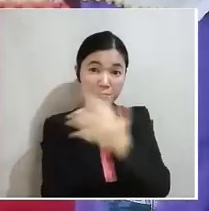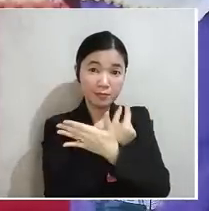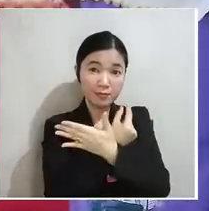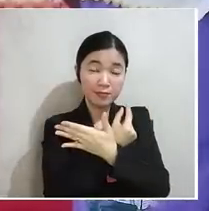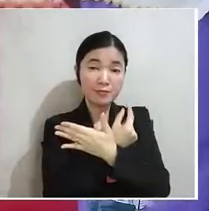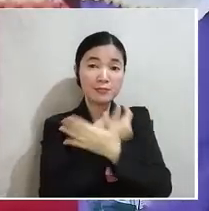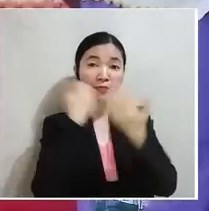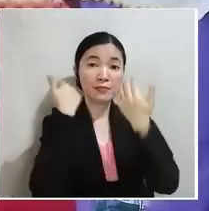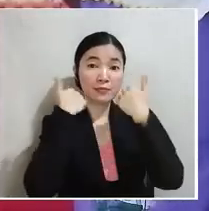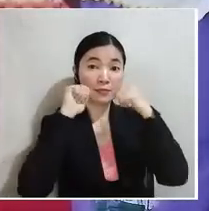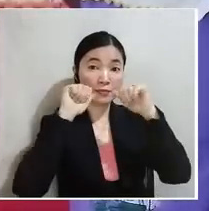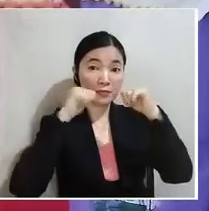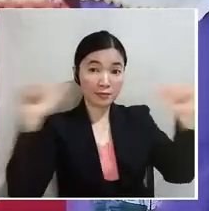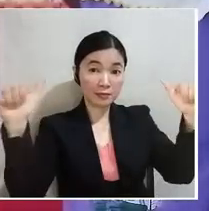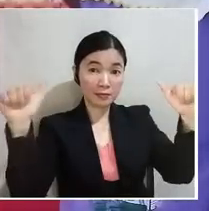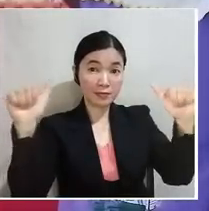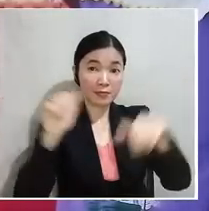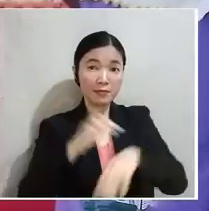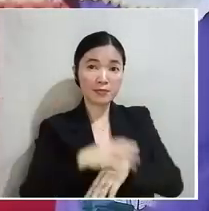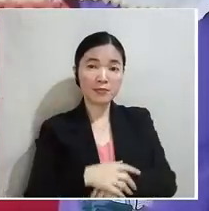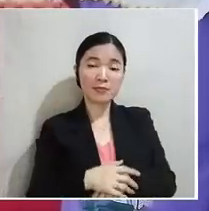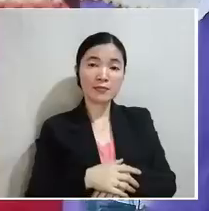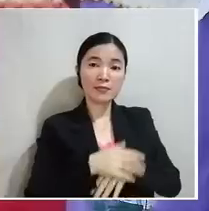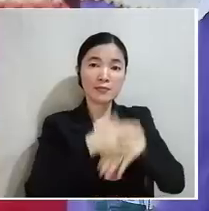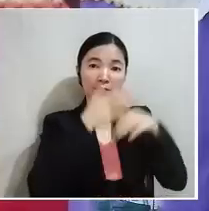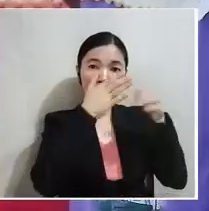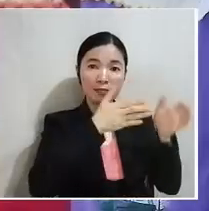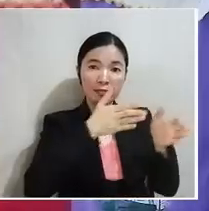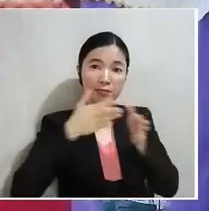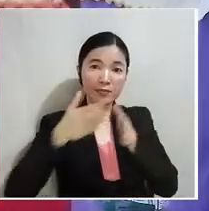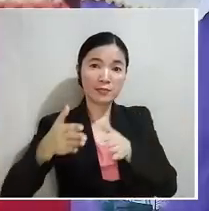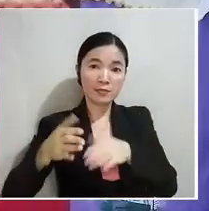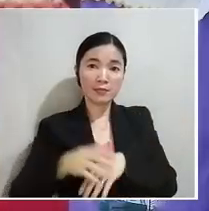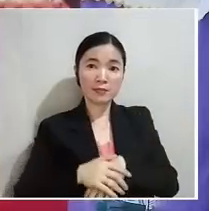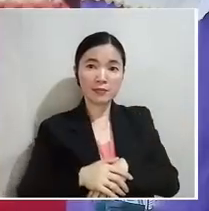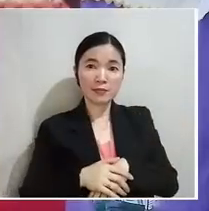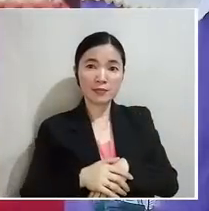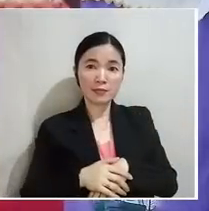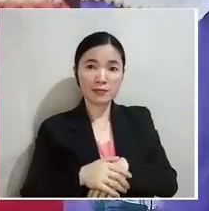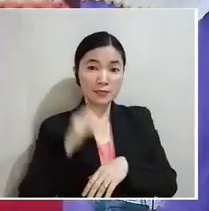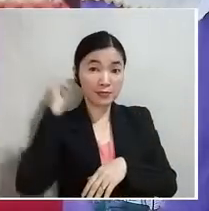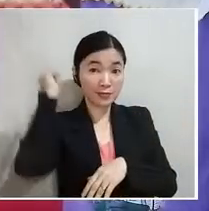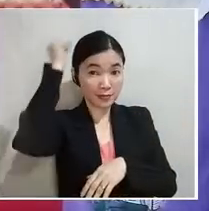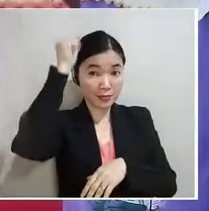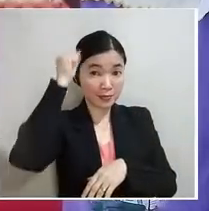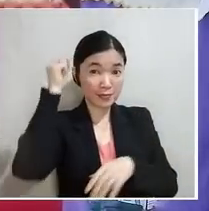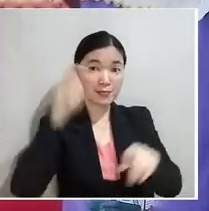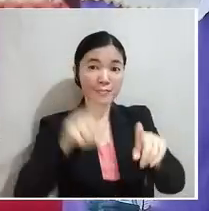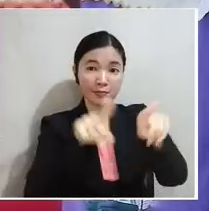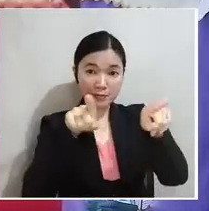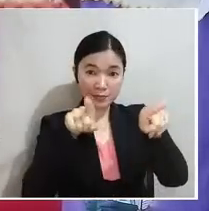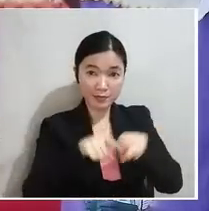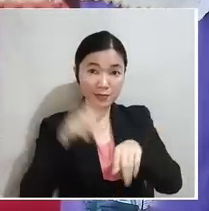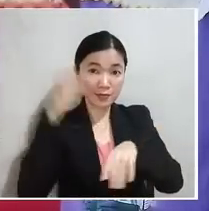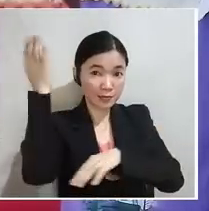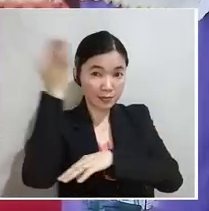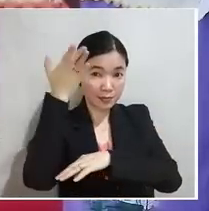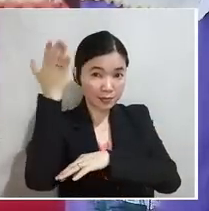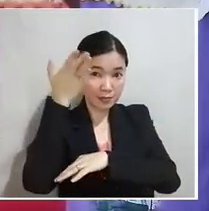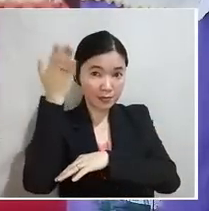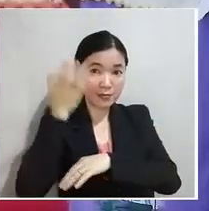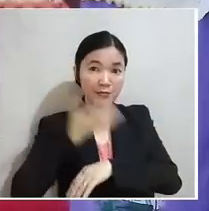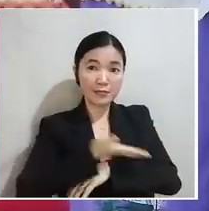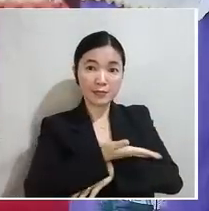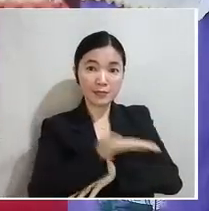announced, is prepared to the saints, it is also preached to the